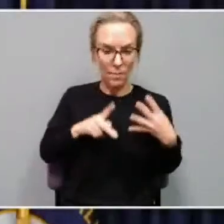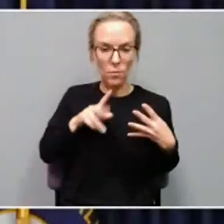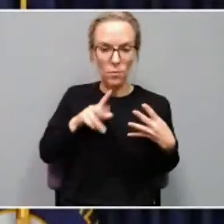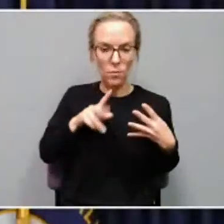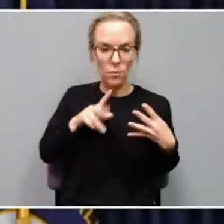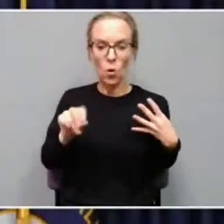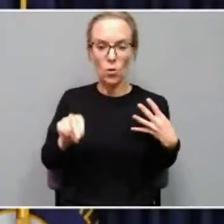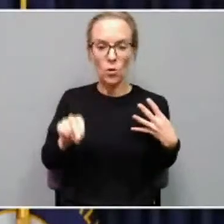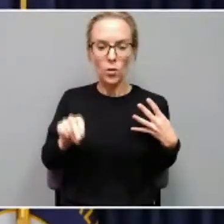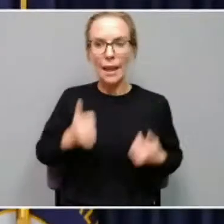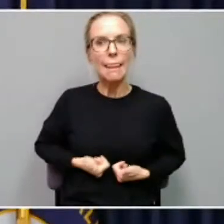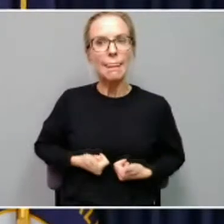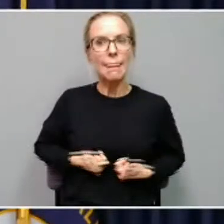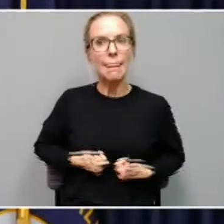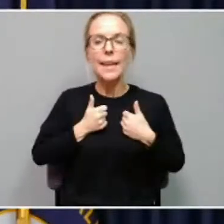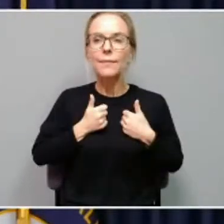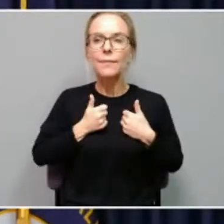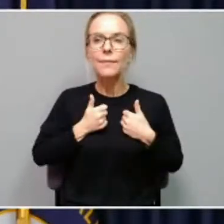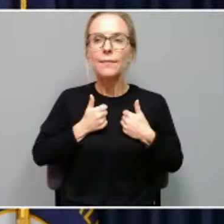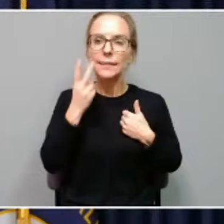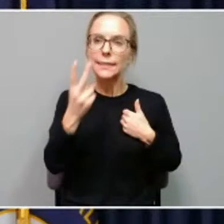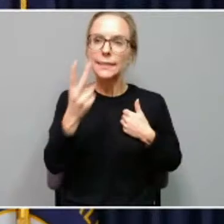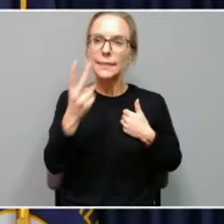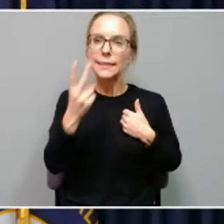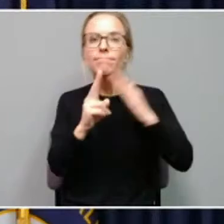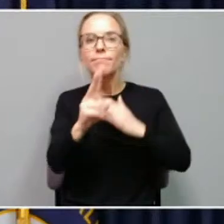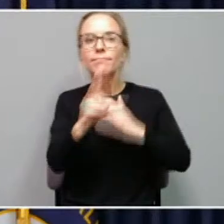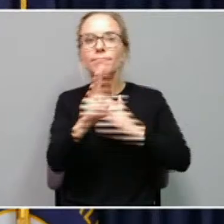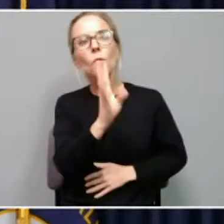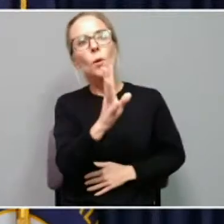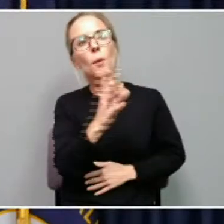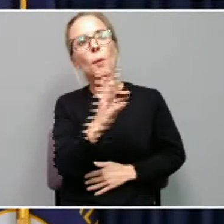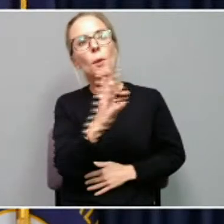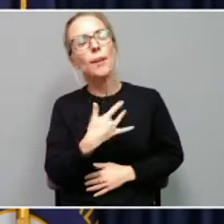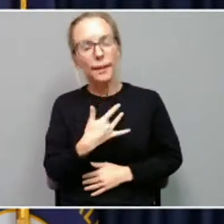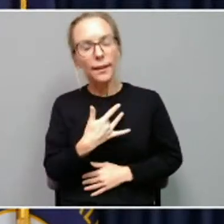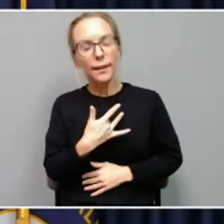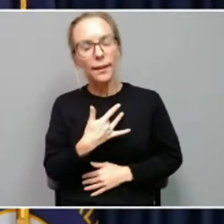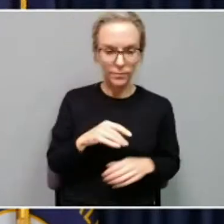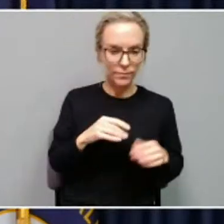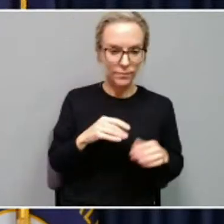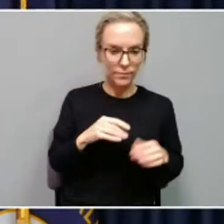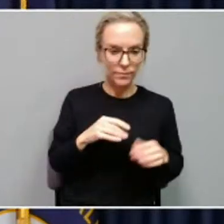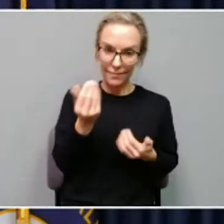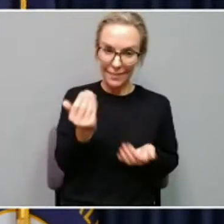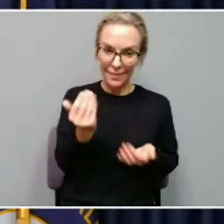to see their 40th birthday. And again, 10 to 19-year-olds